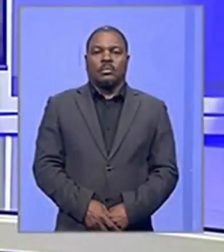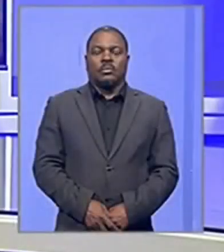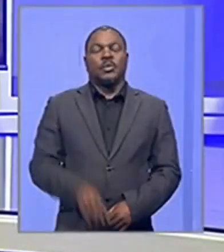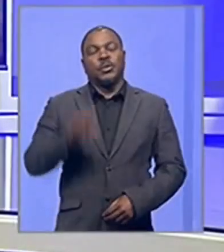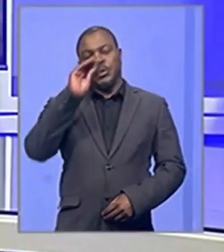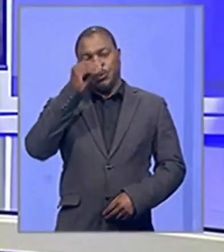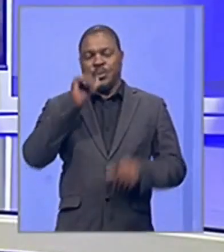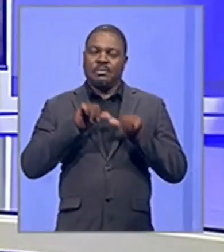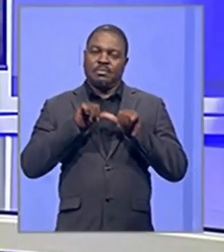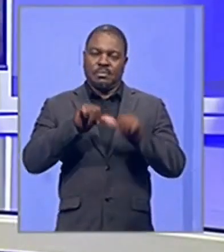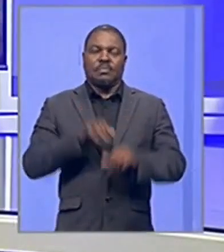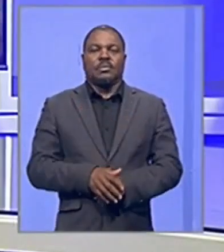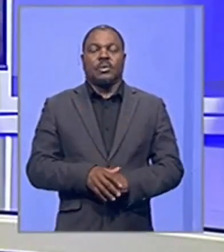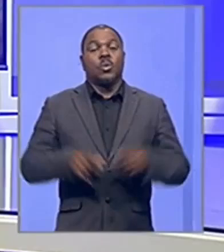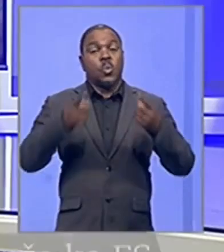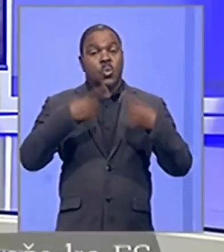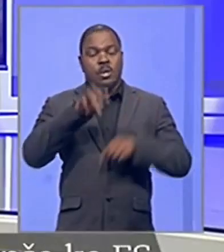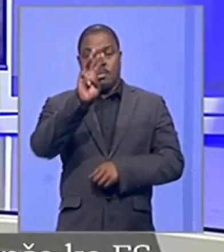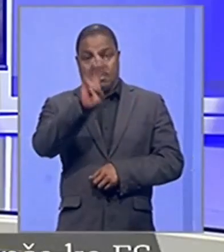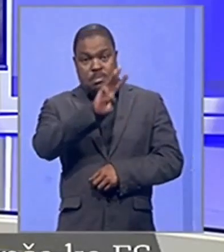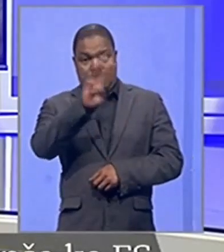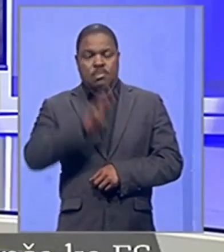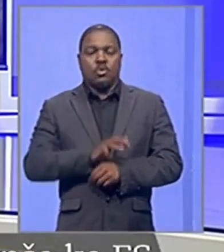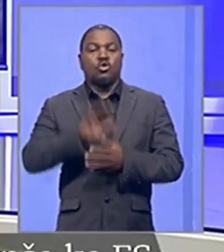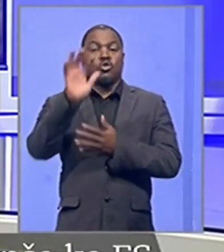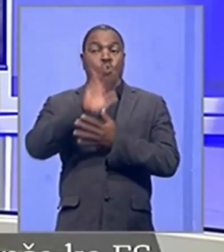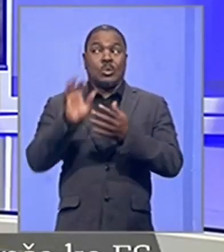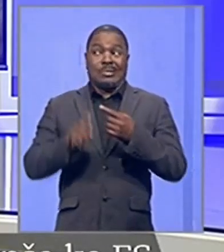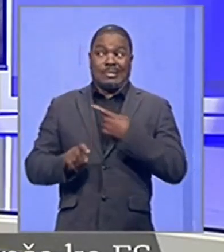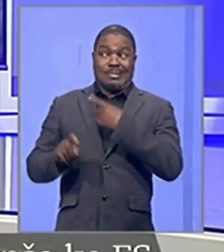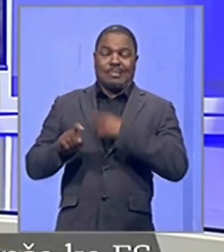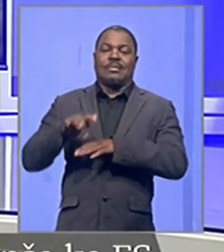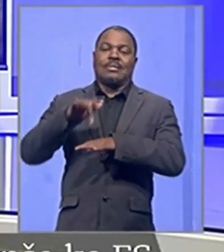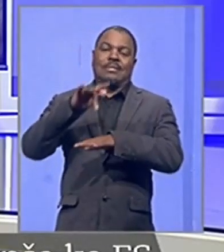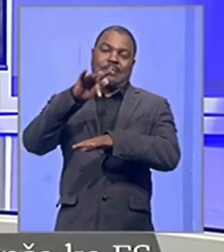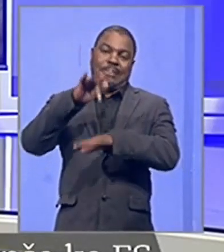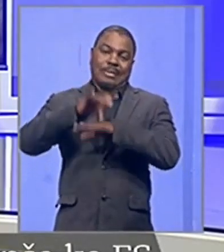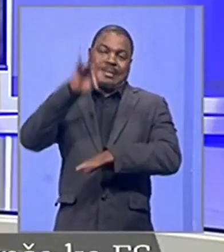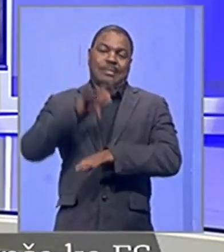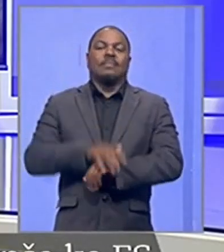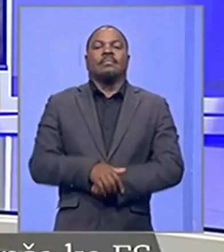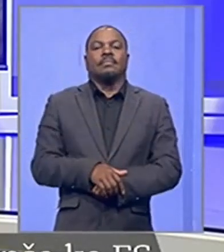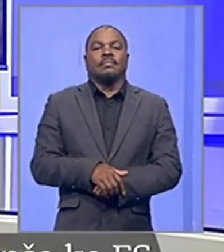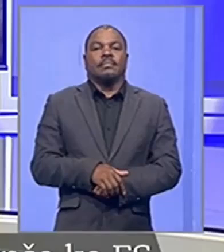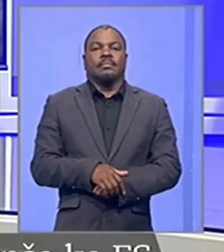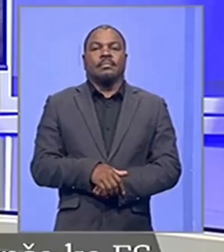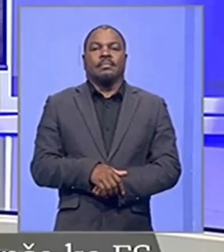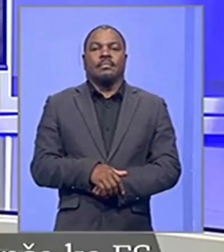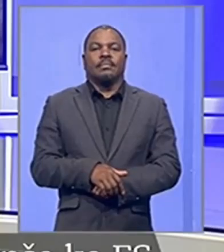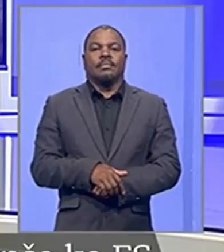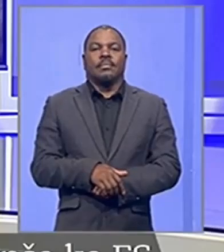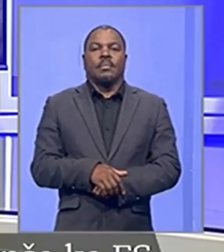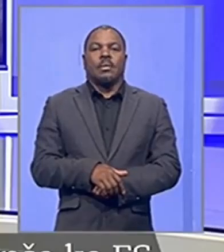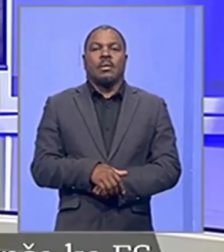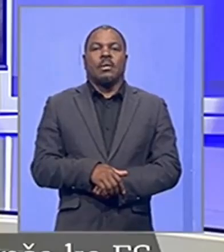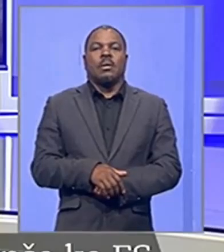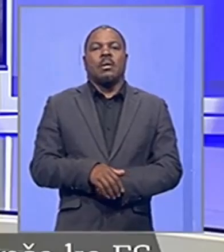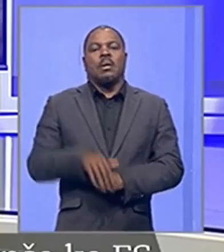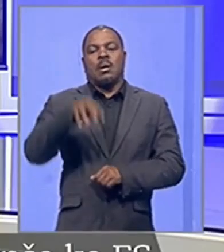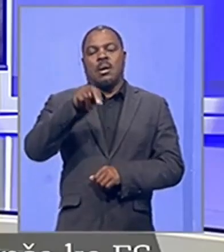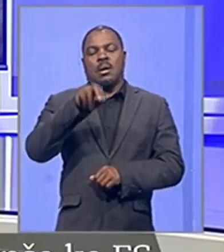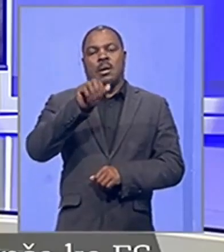Ditaba di tšwela pele re lemoša bapelo tše tshese ka taba e latelago e garošago matswalo. Badudi